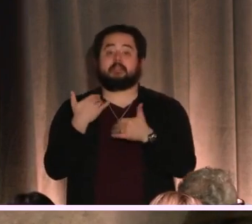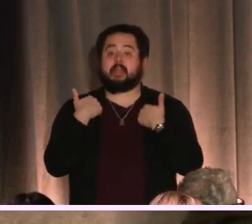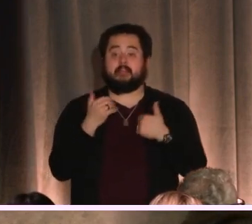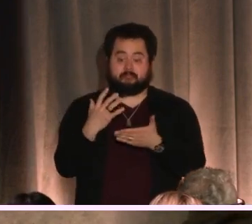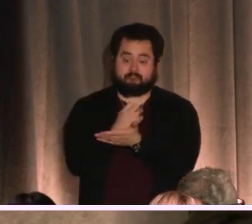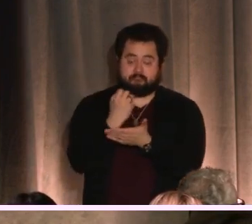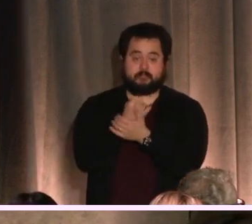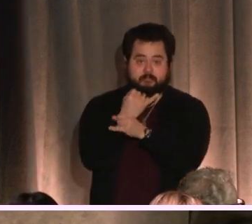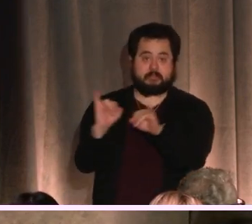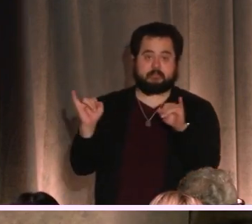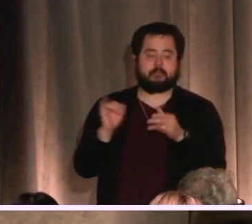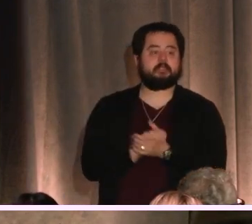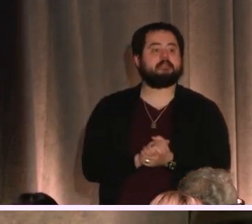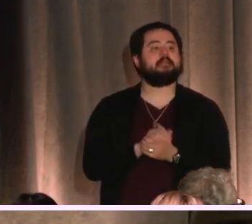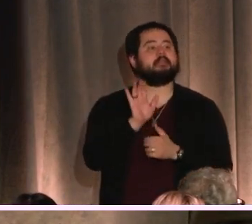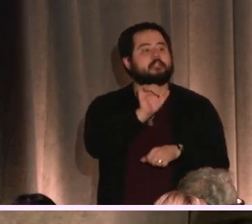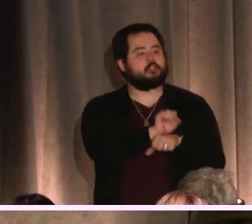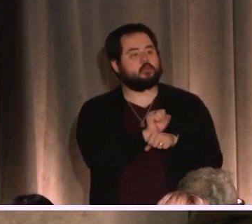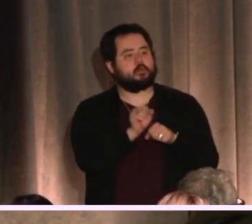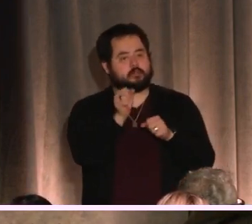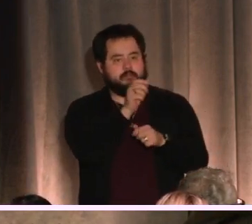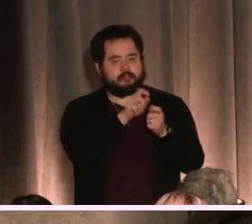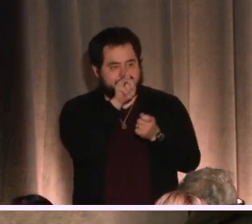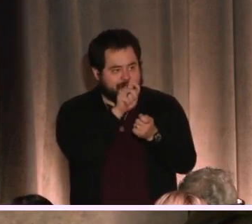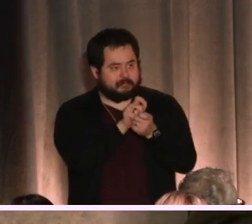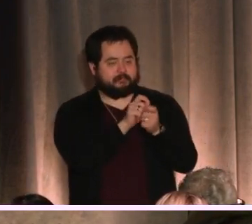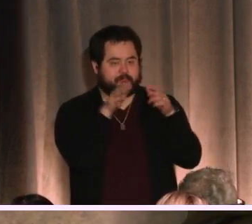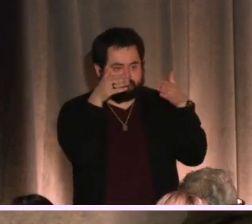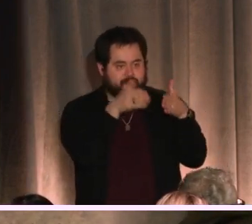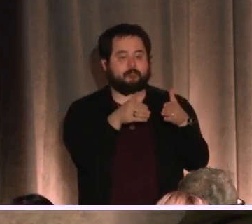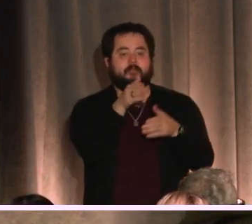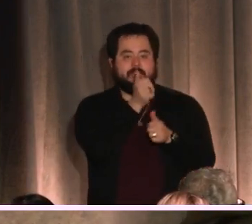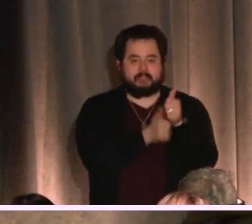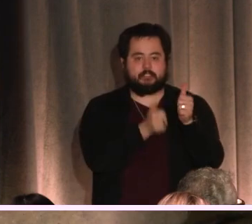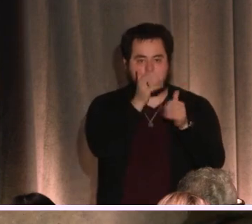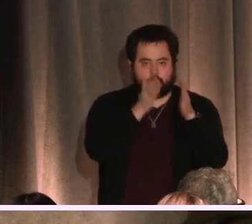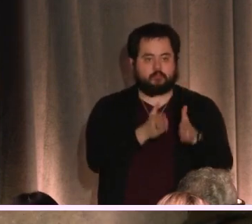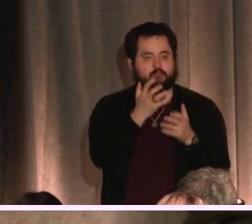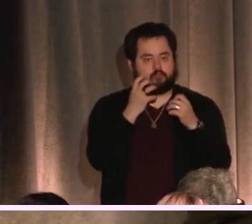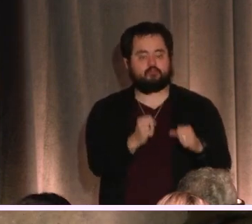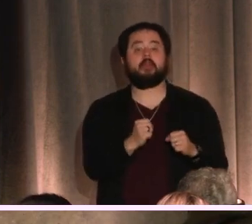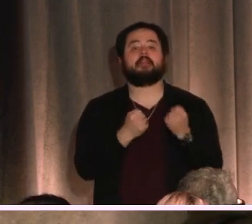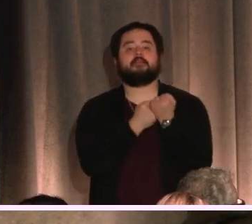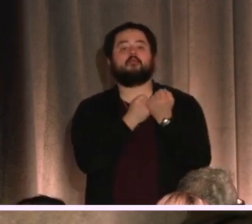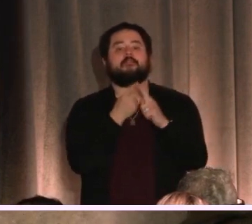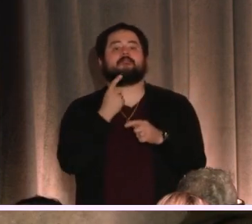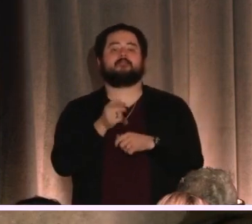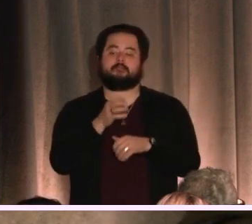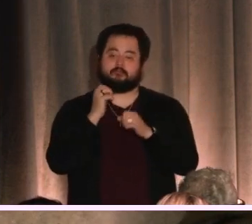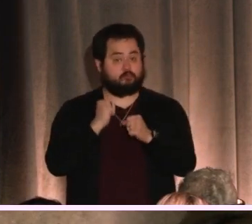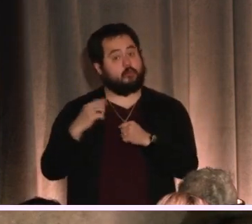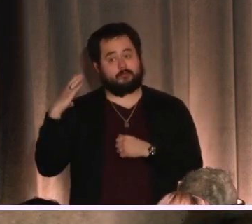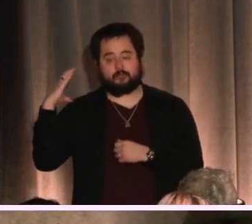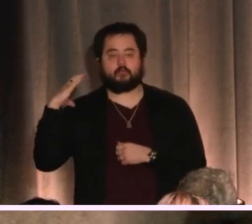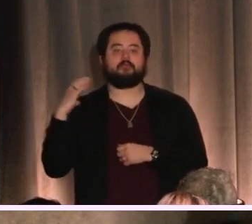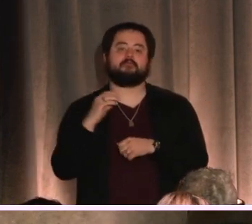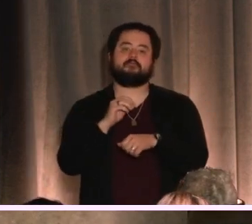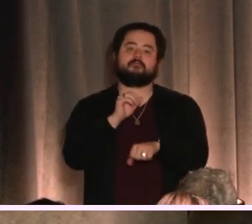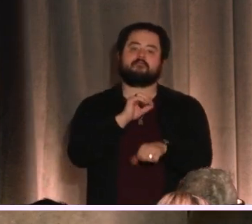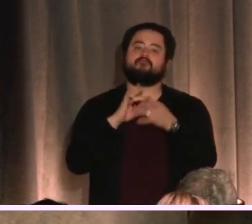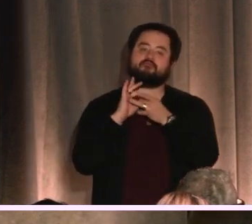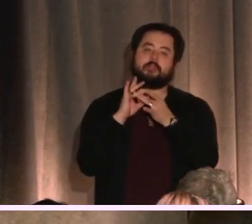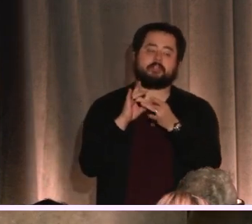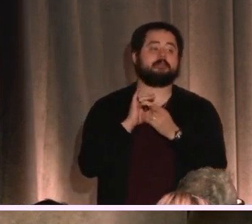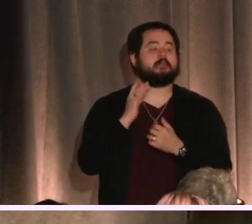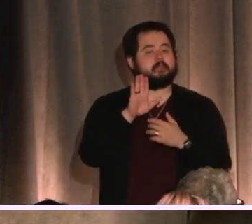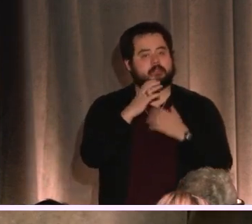is personal, tailored to each individual's strengths, and supported by strong employer relationships. His passion for creating